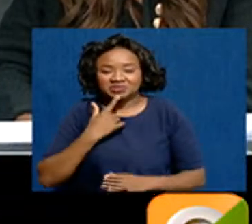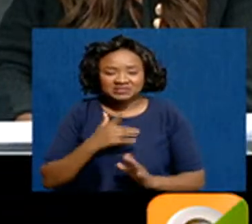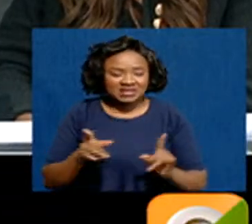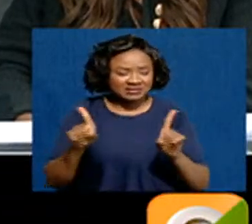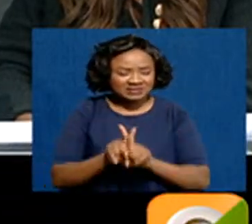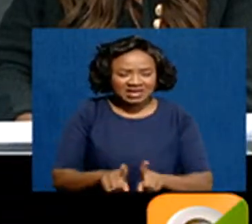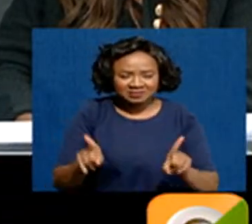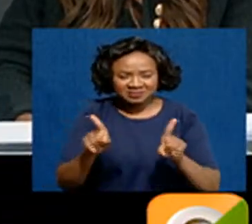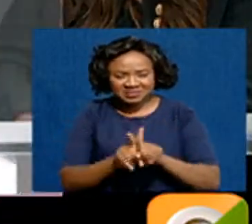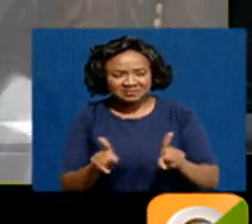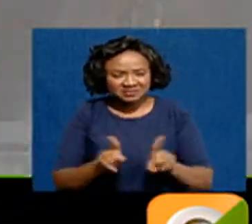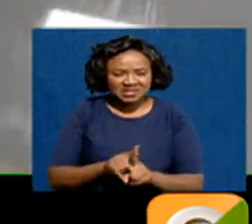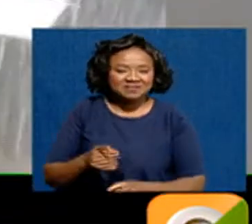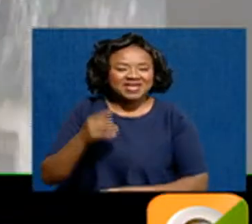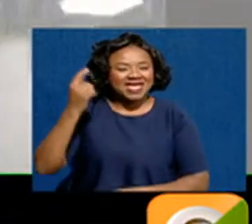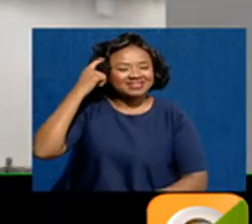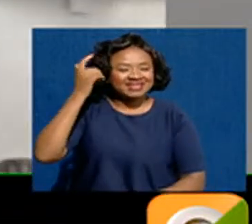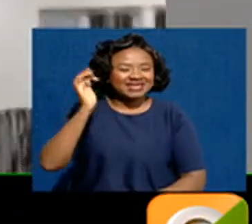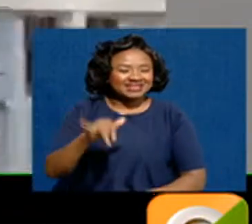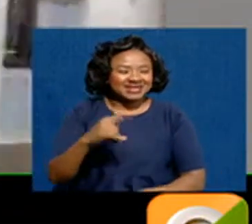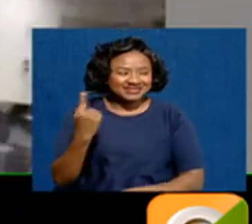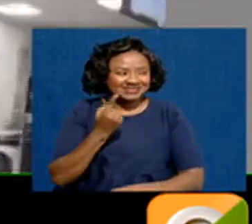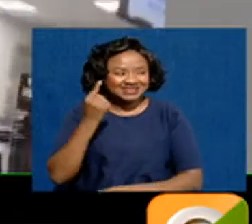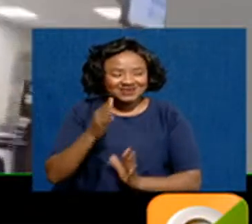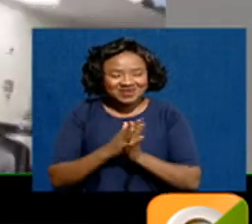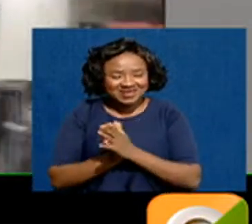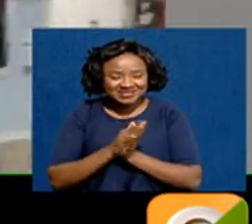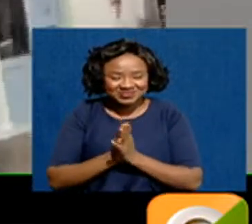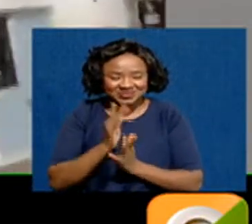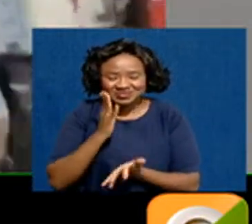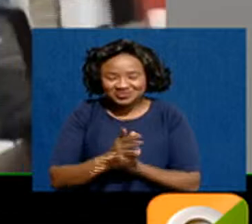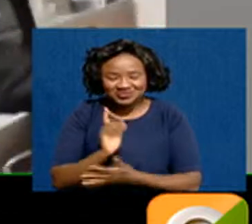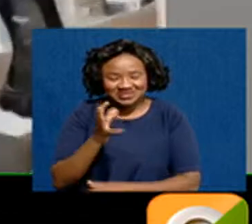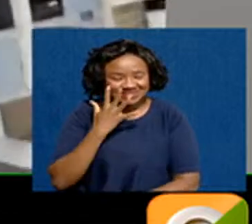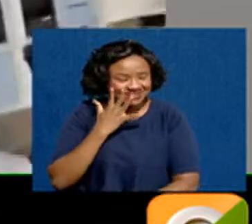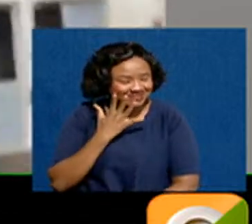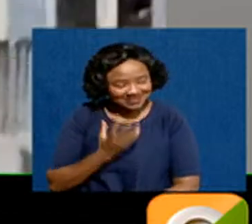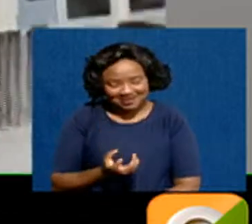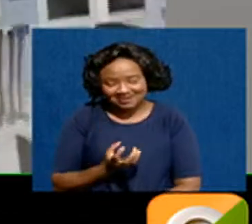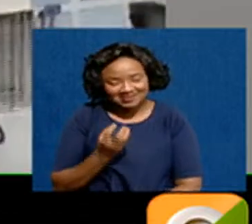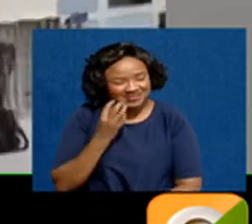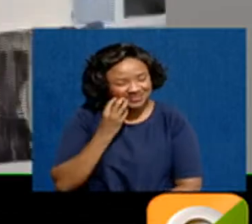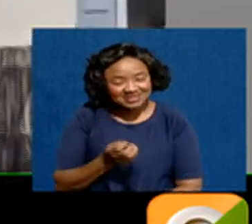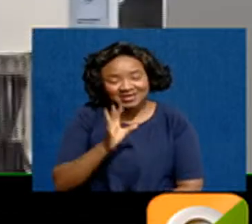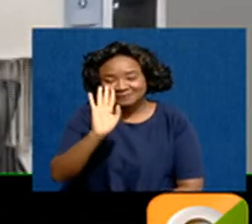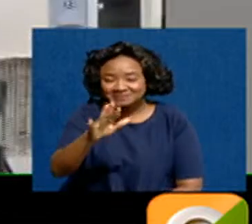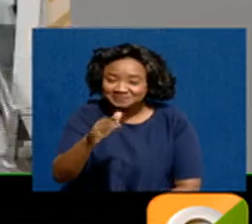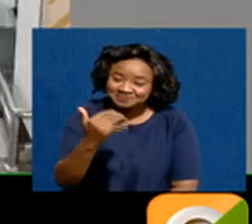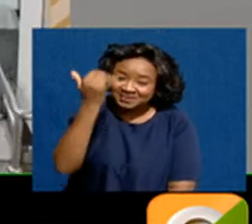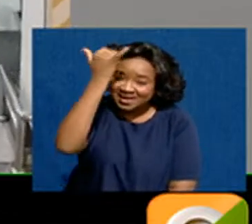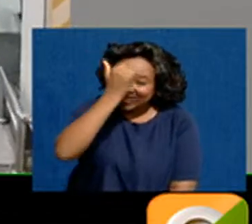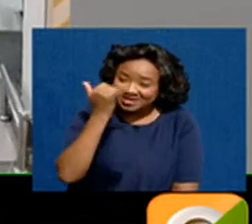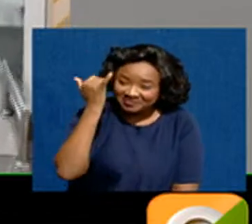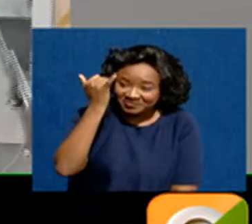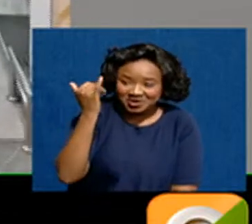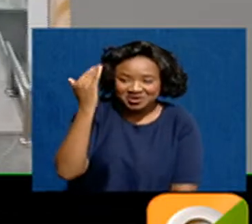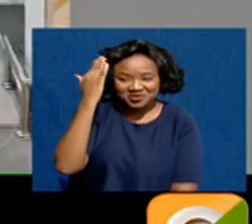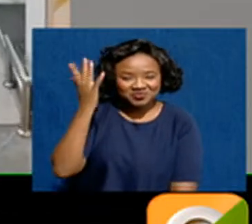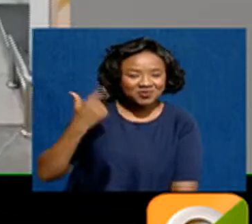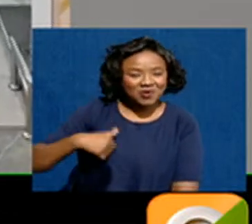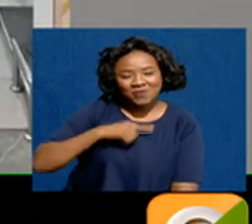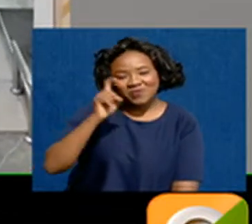continuously, you know, as if that is the only story you get from the airport, is really unfortunate. You see, Yvonne, we must learn something. You